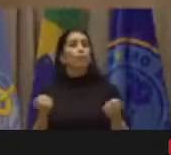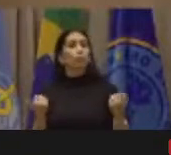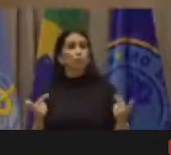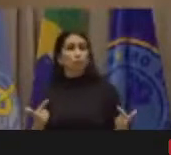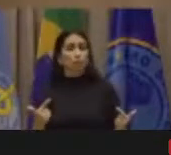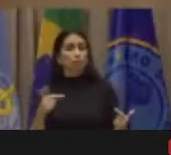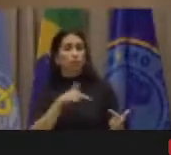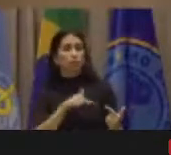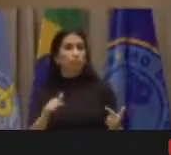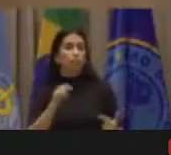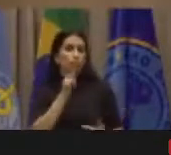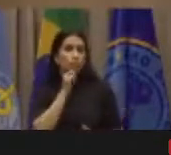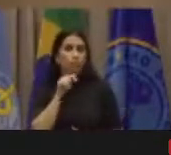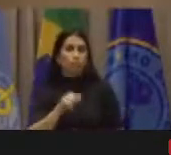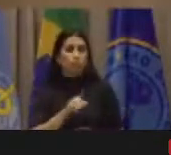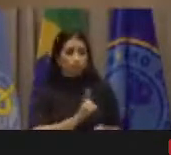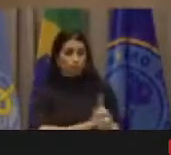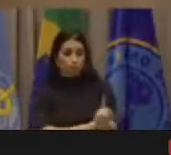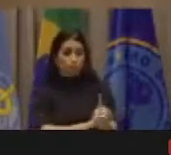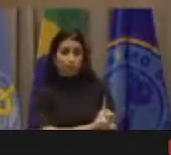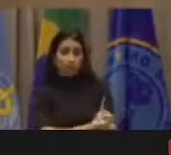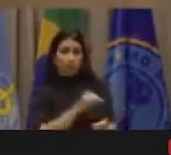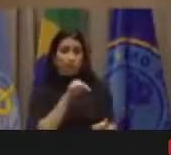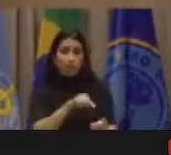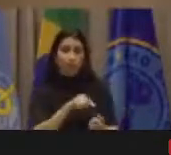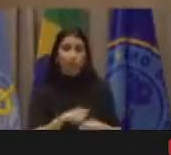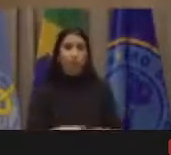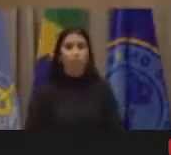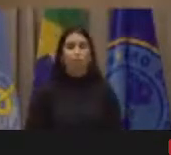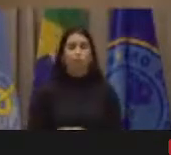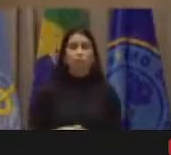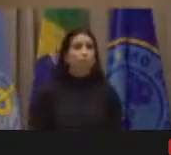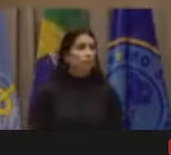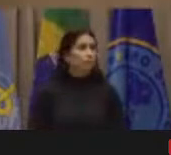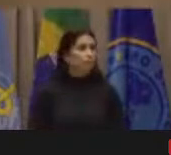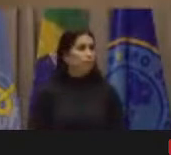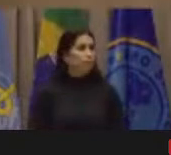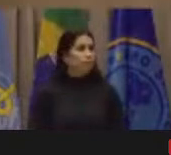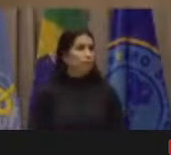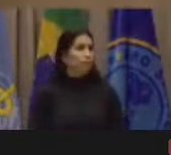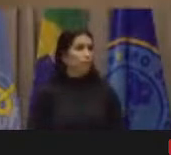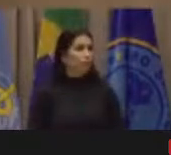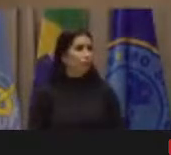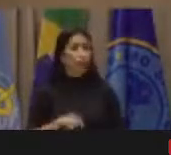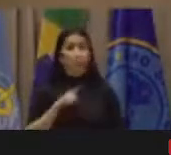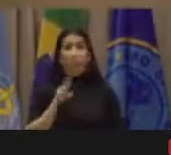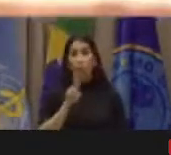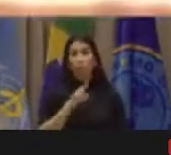case. Could that be a problem to have